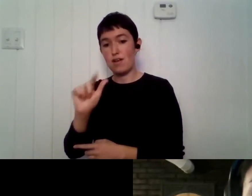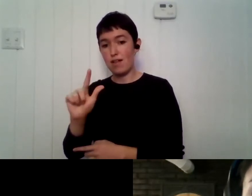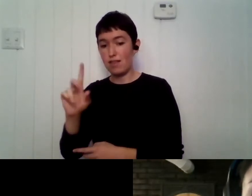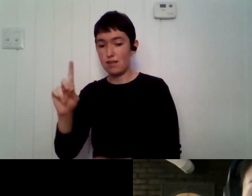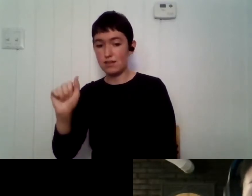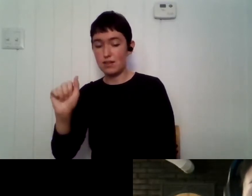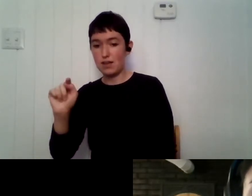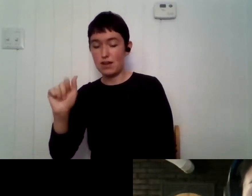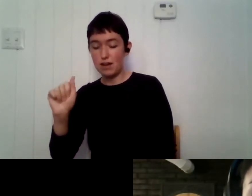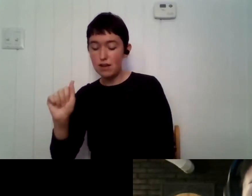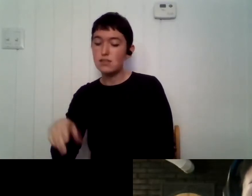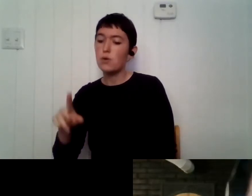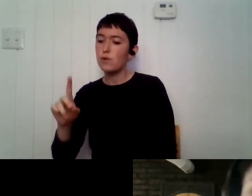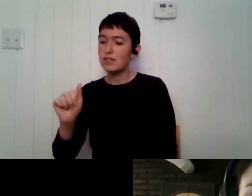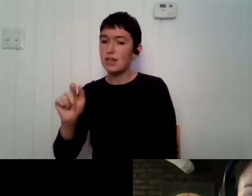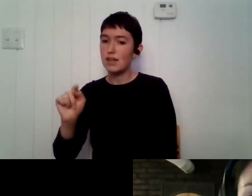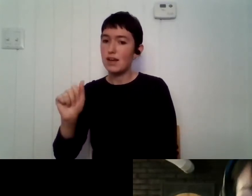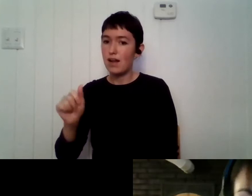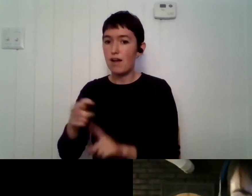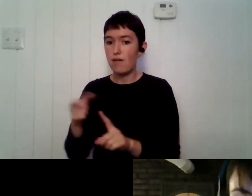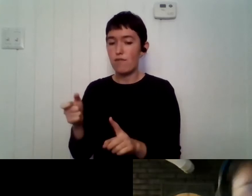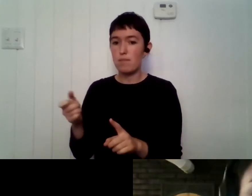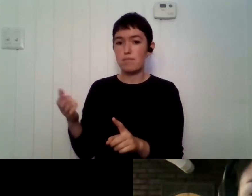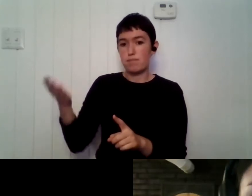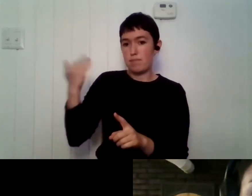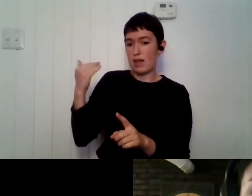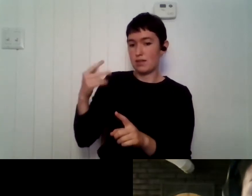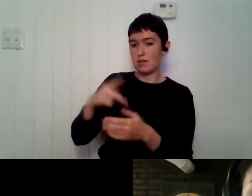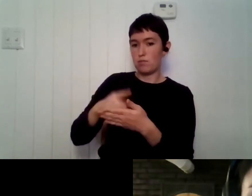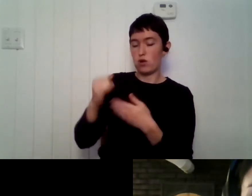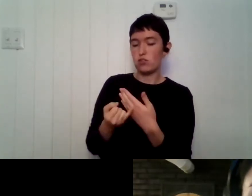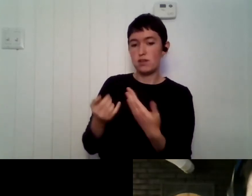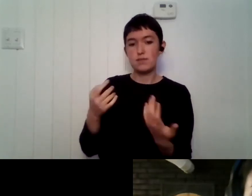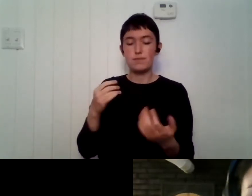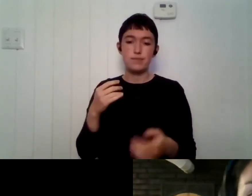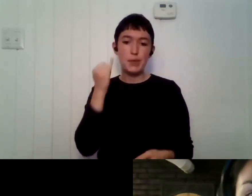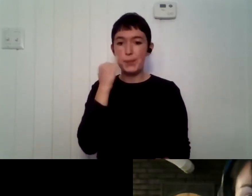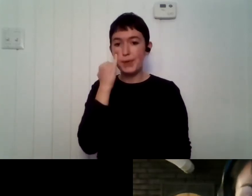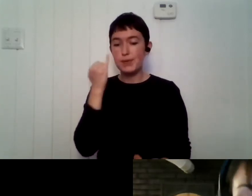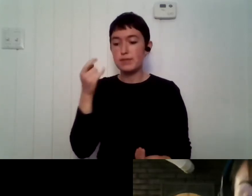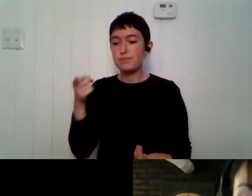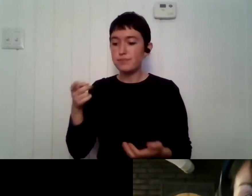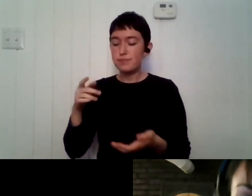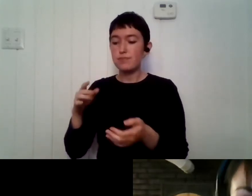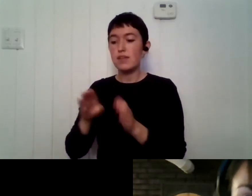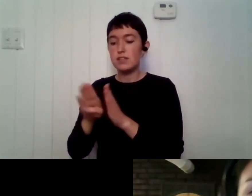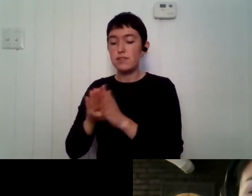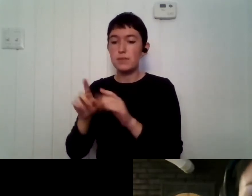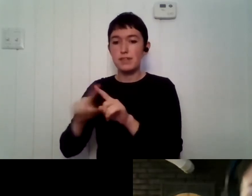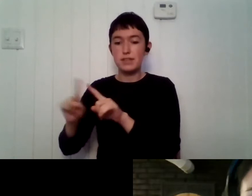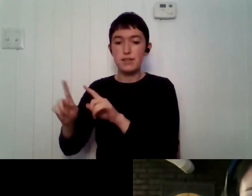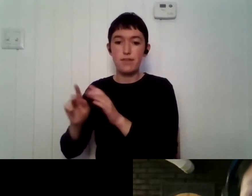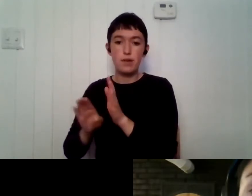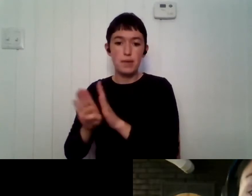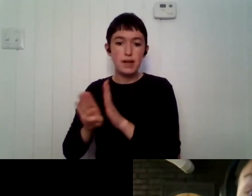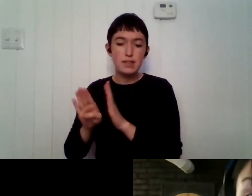projects, like let's say the company was working towards developing all sorts of different medicines, and through these different projects, they've